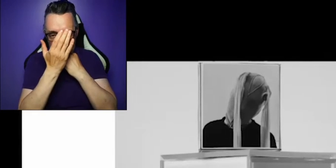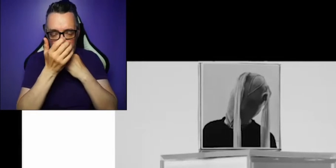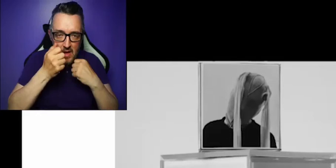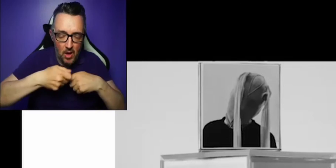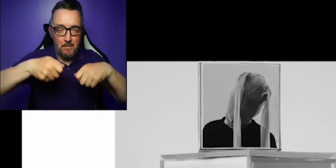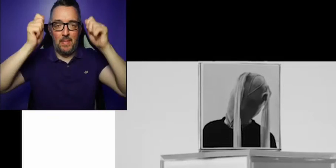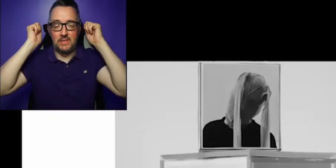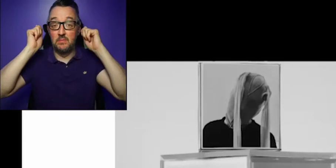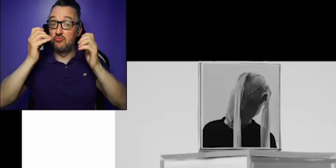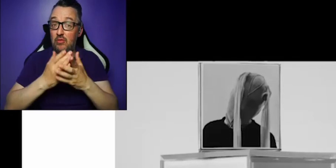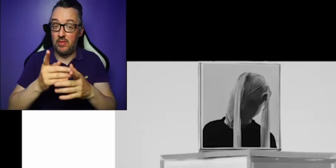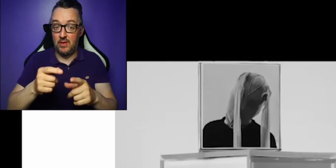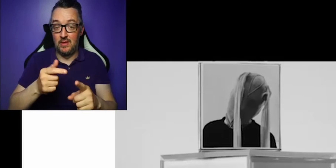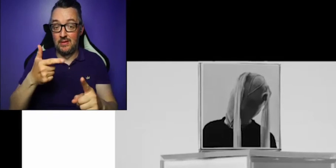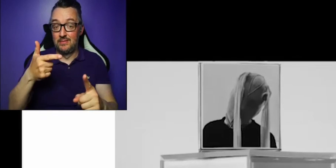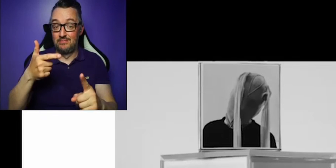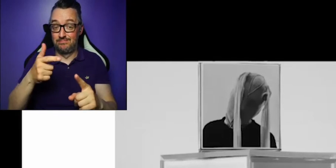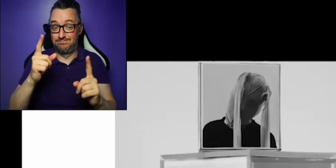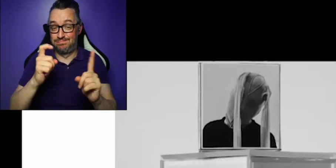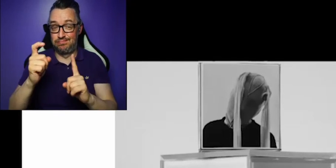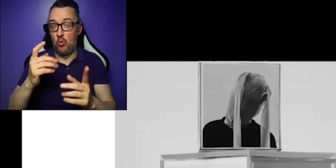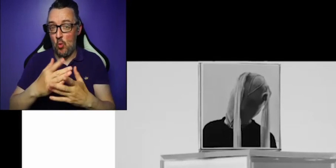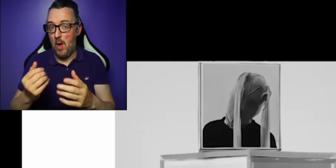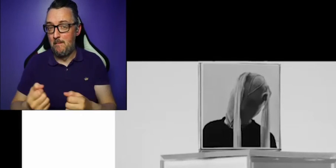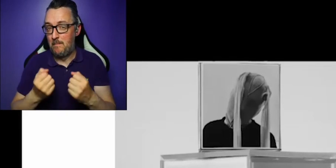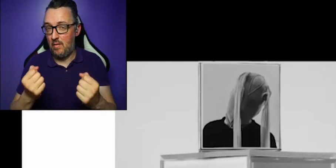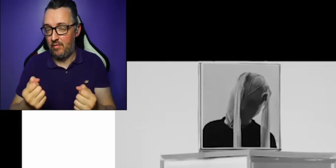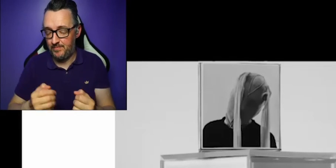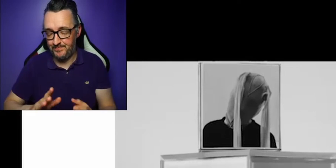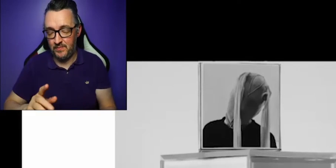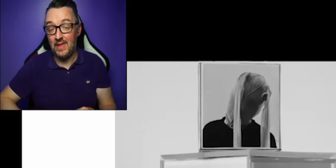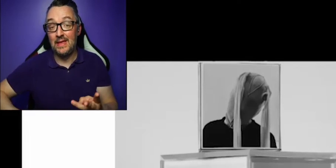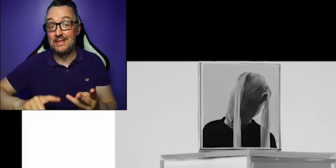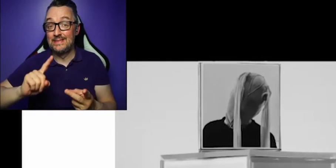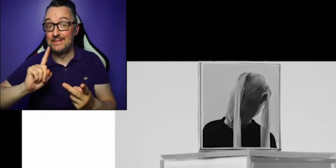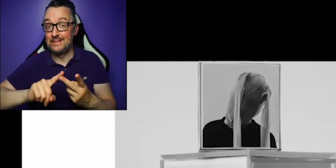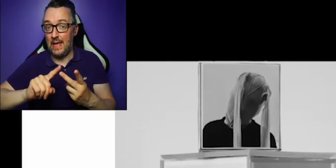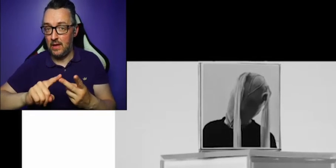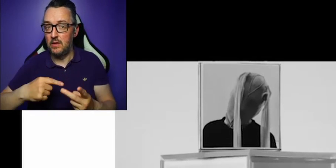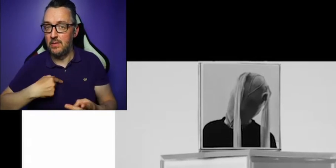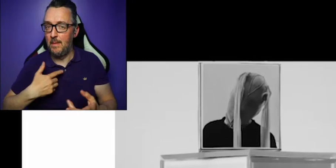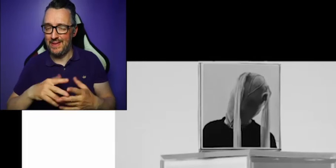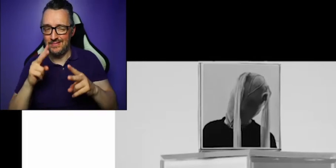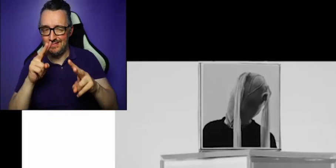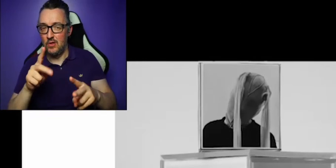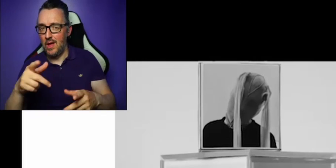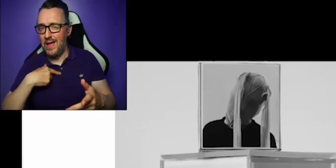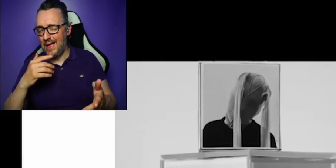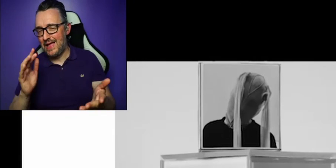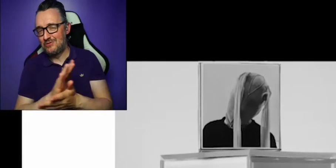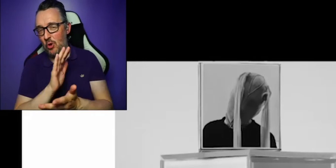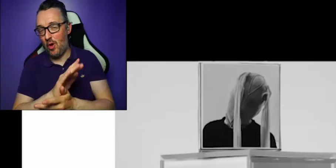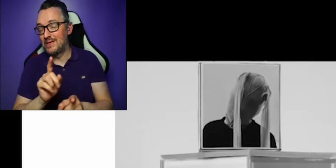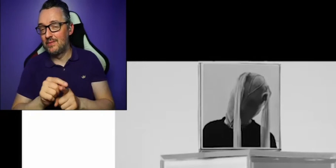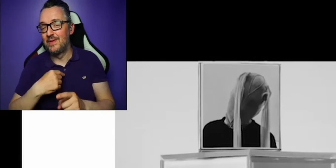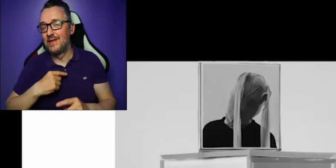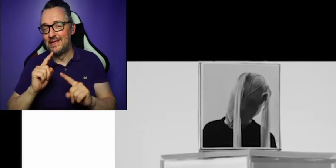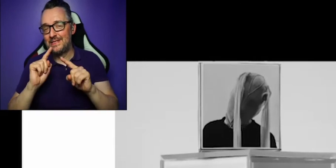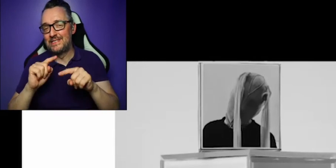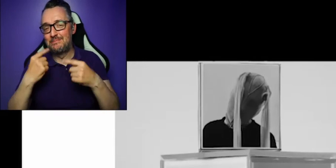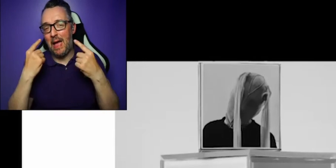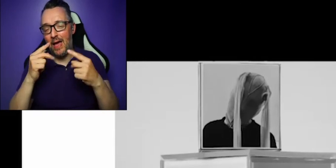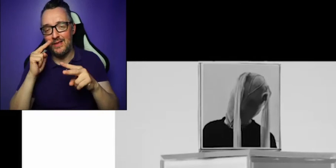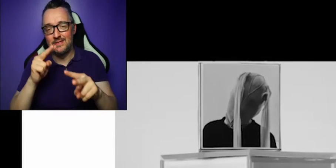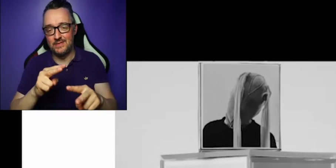images. And then the second thing that I really enjoy that you've been doing, that again brings a smile to my